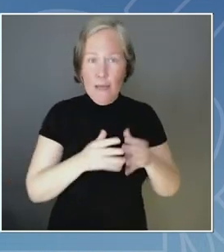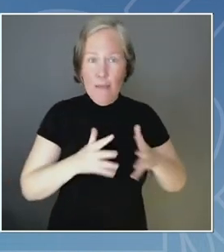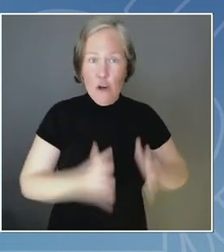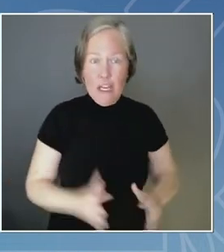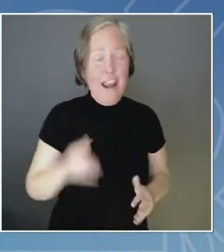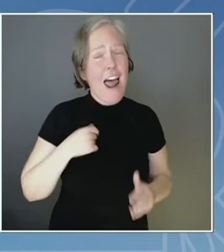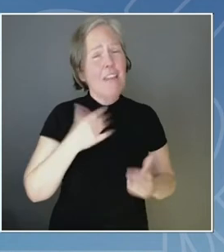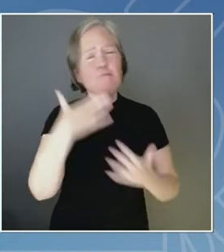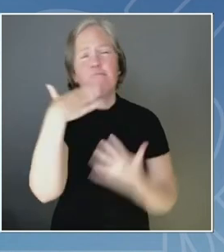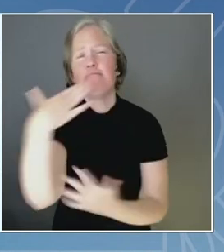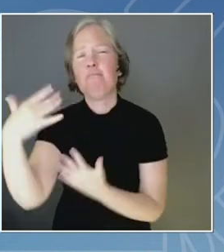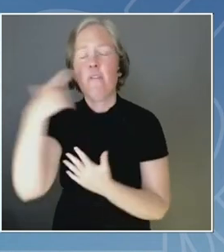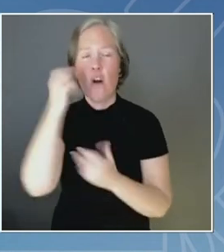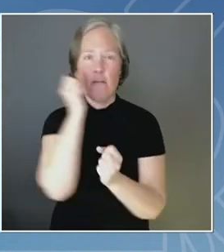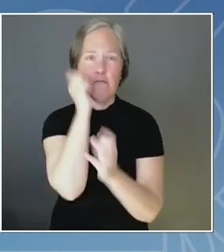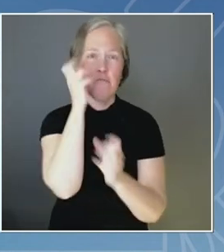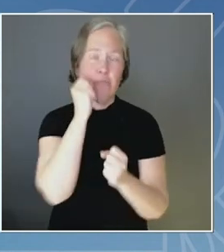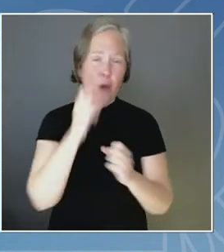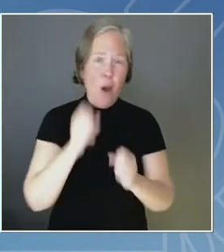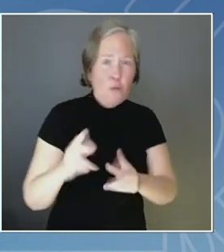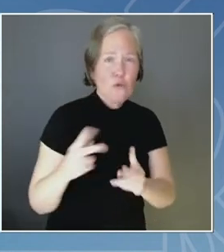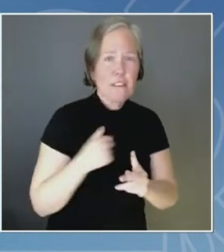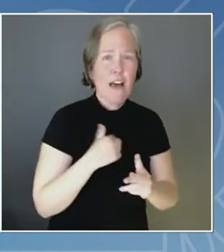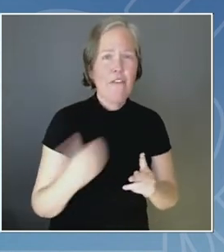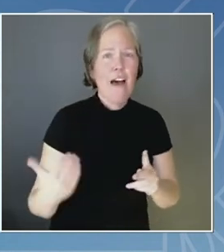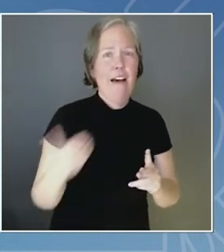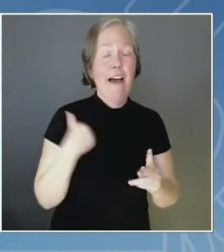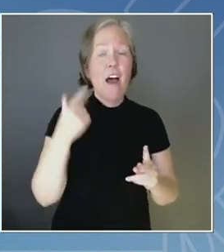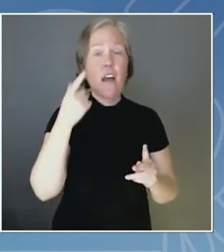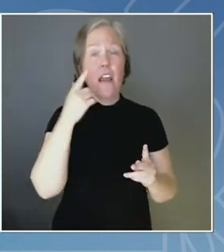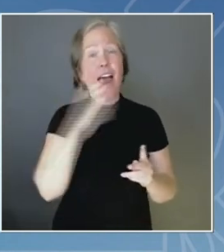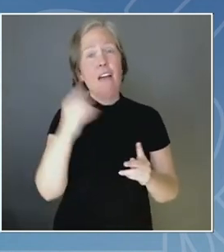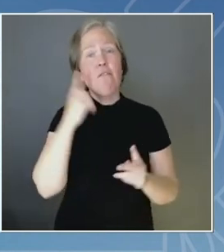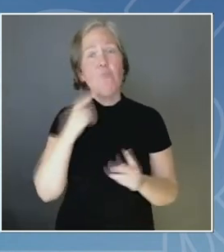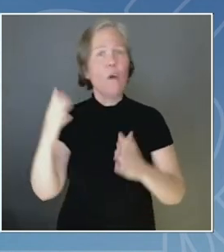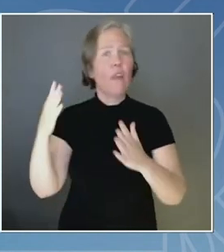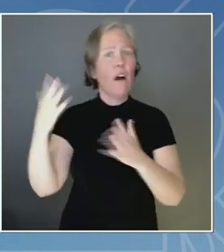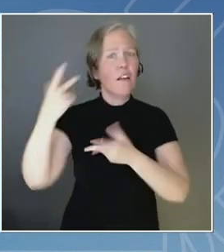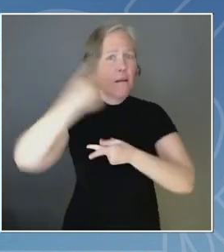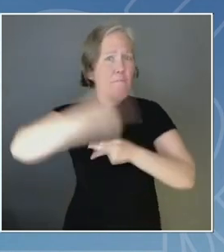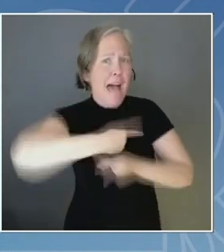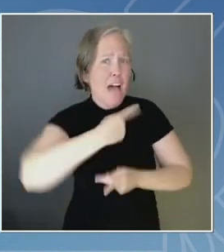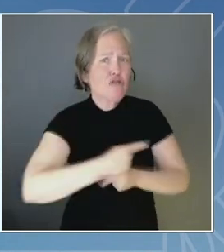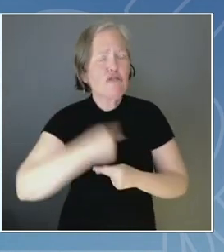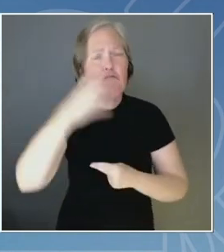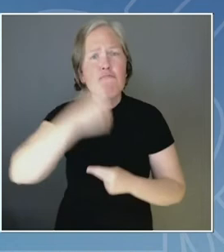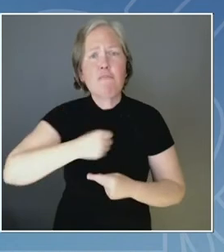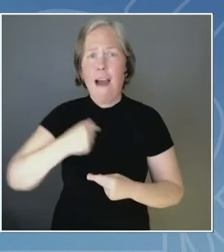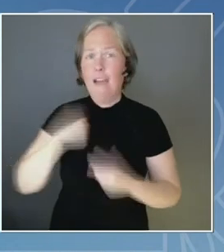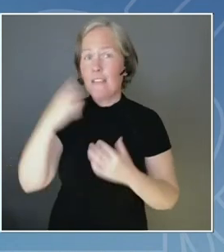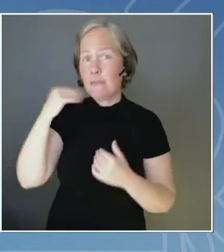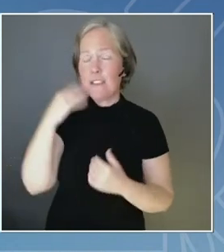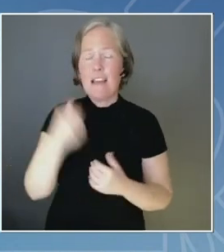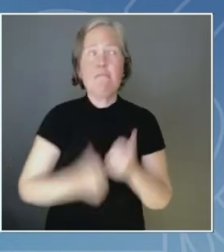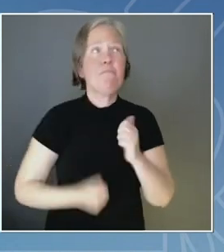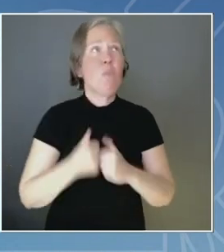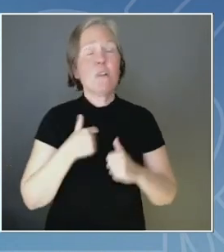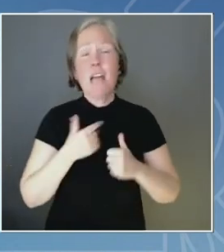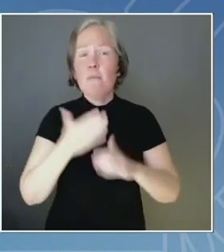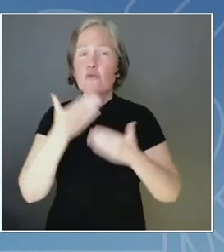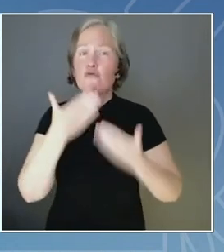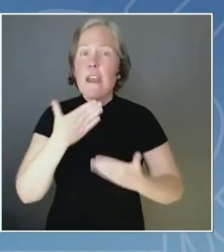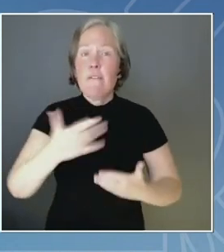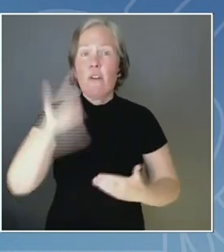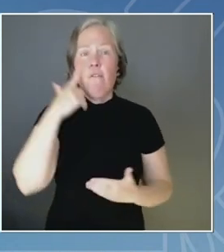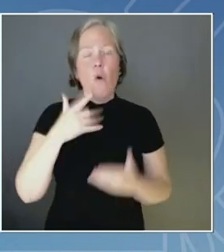that I've had. I'm grateful for the compassion that I've experienced, and I think most importantly, I'm grateful for the freedom that I have